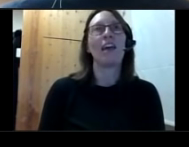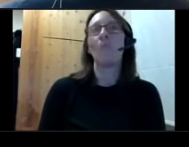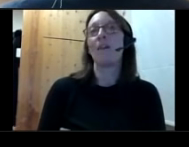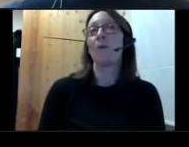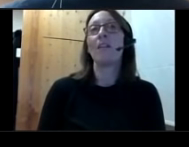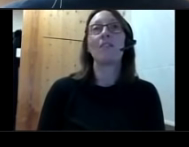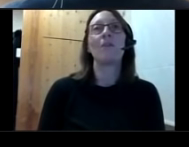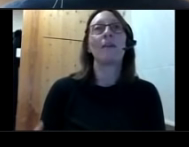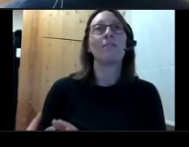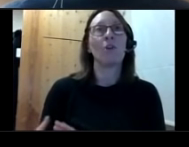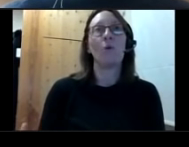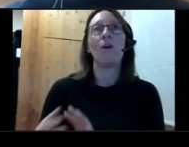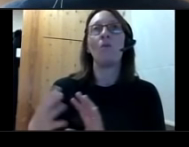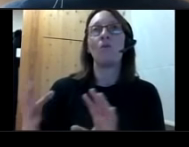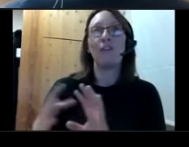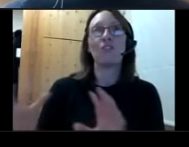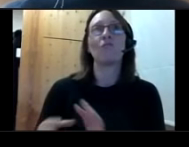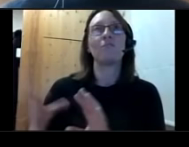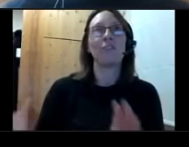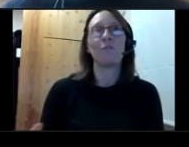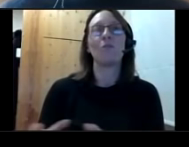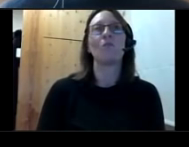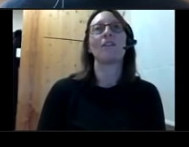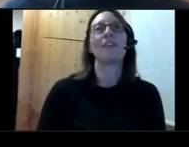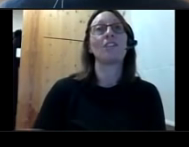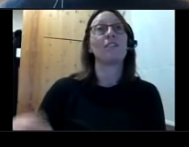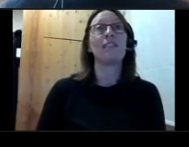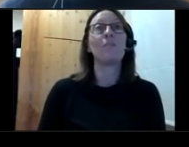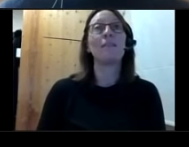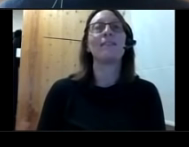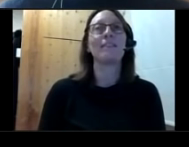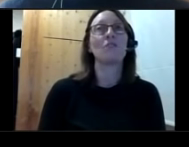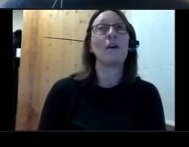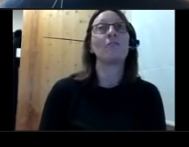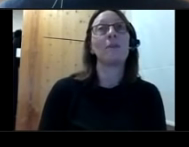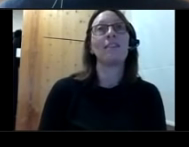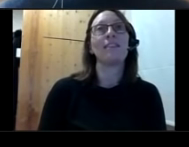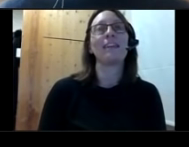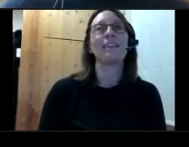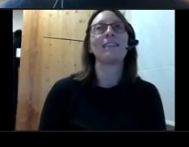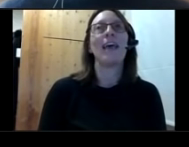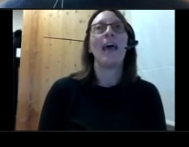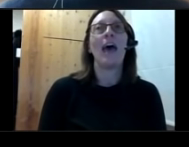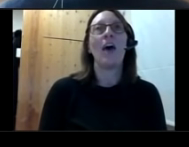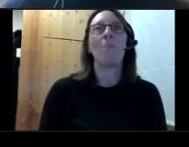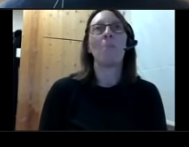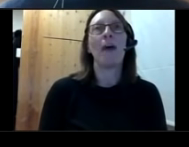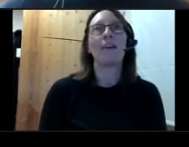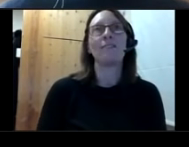Australia and Norway, as well as the US, that require all federal government organizations and some businesses as well to meet these standards.